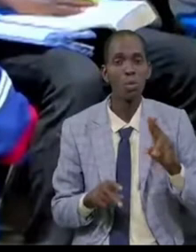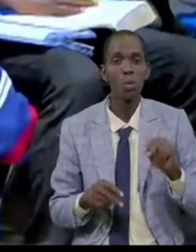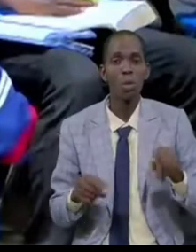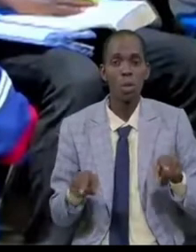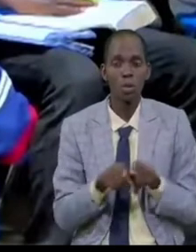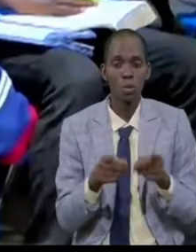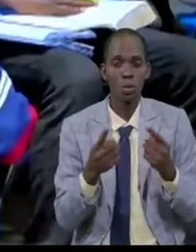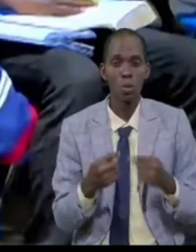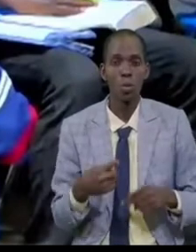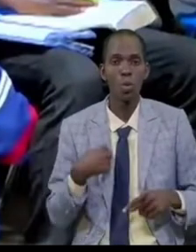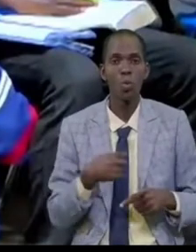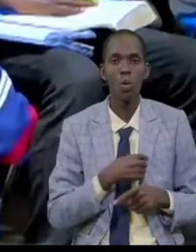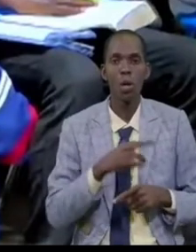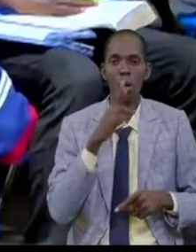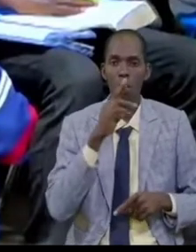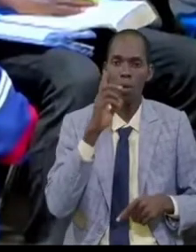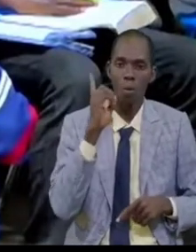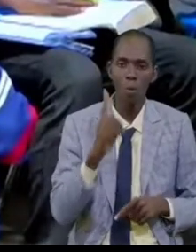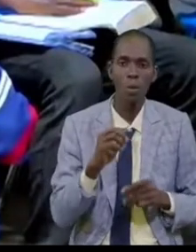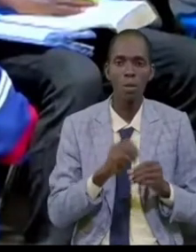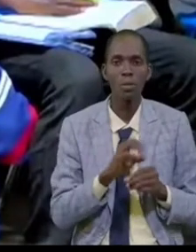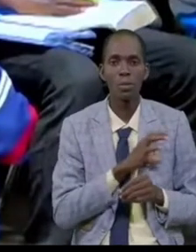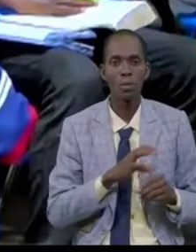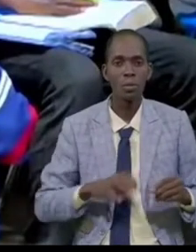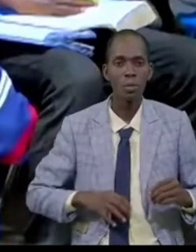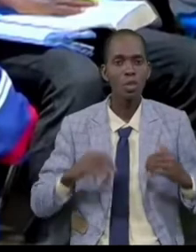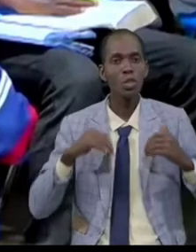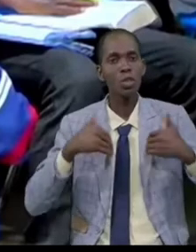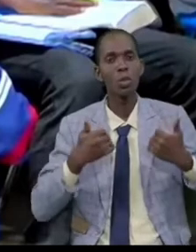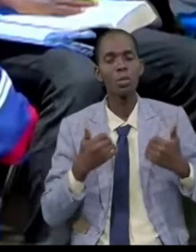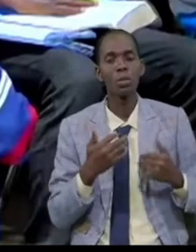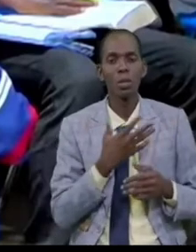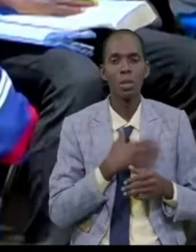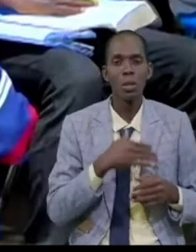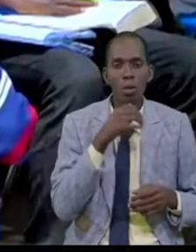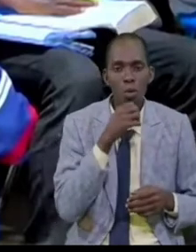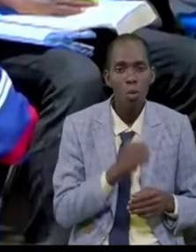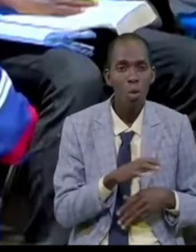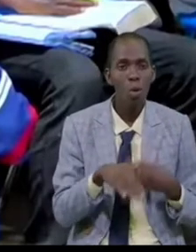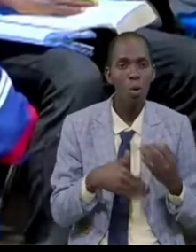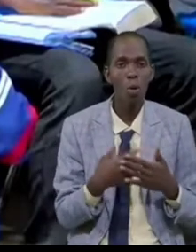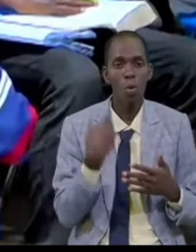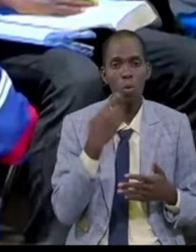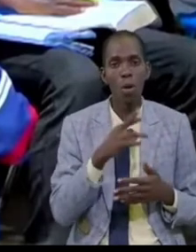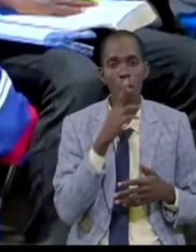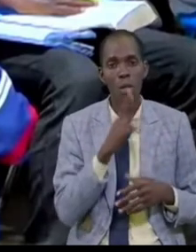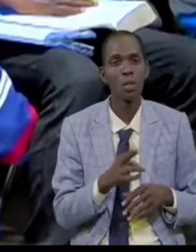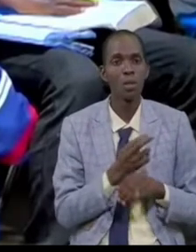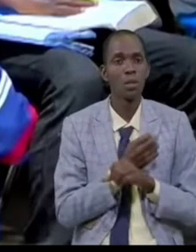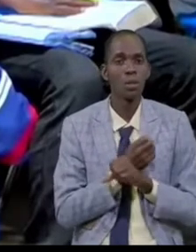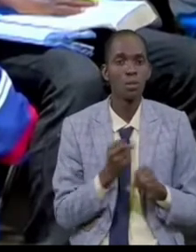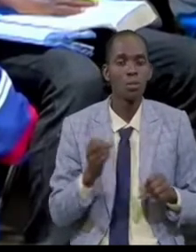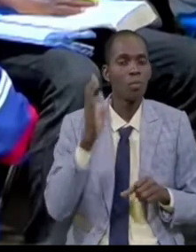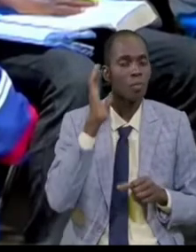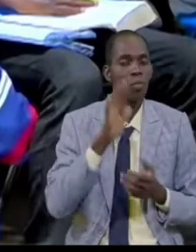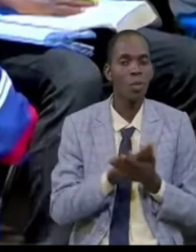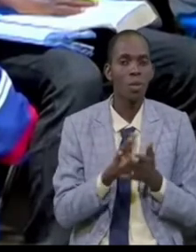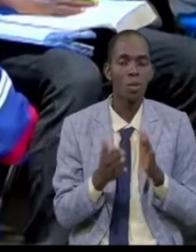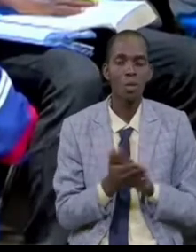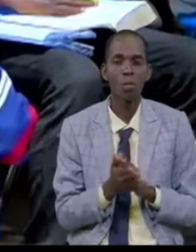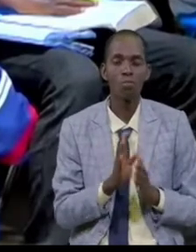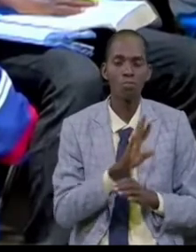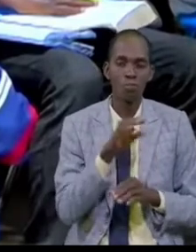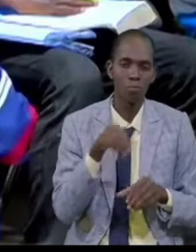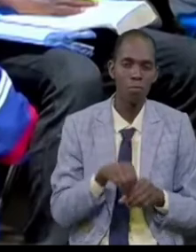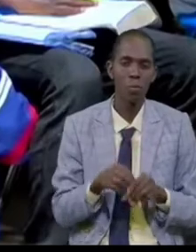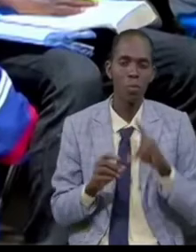in Christ, male and female, young and old. All those who are born again will become part of this